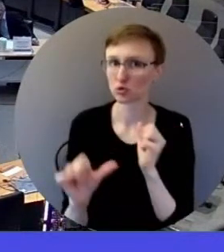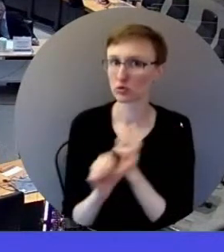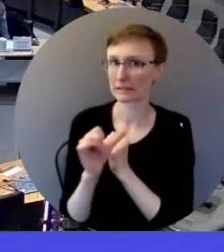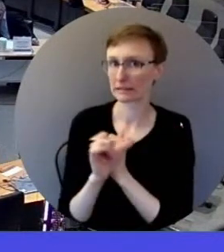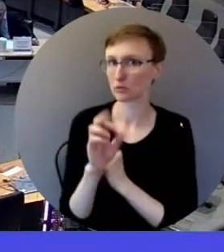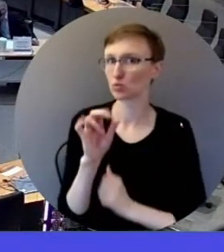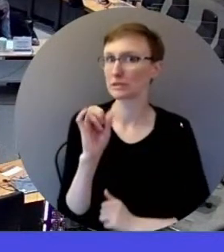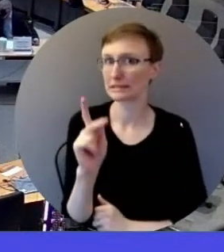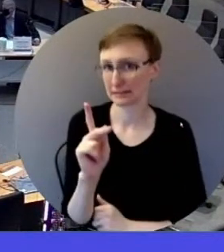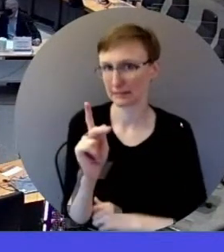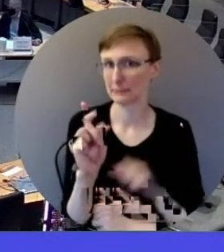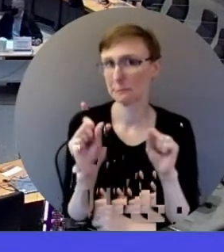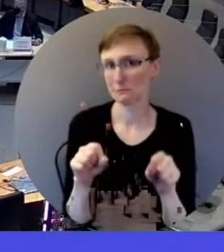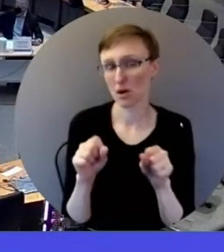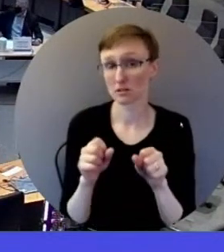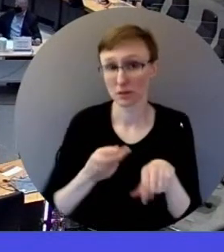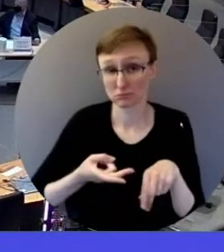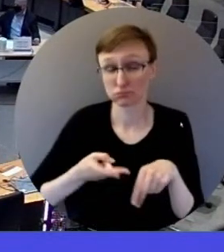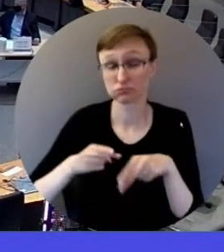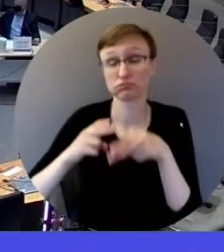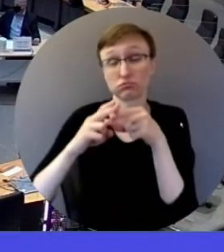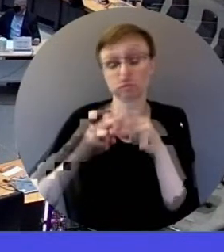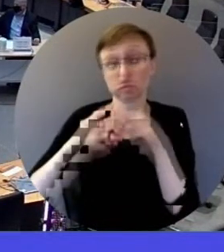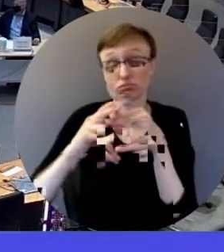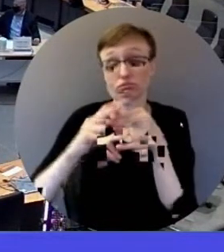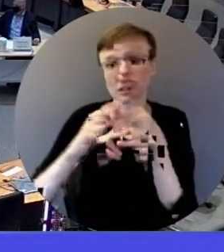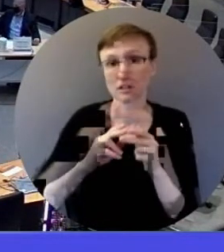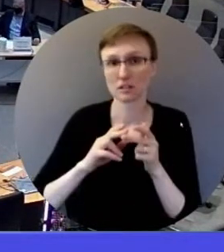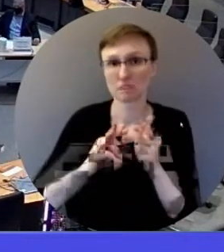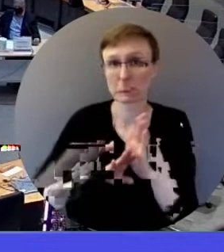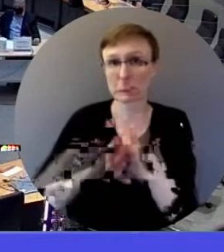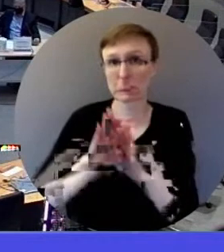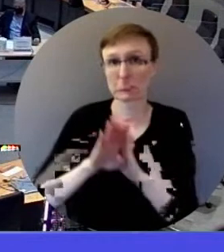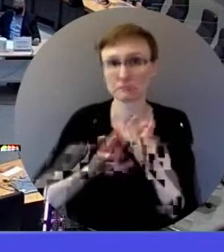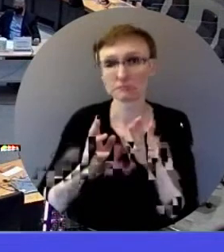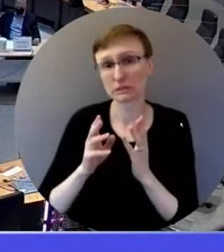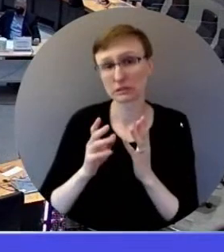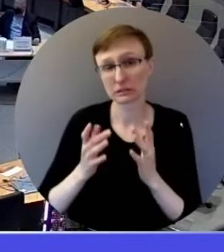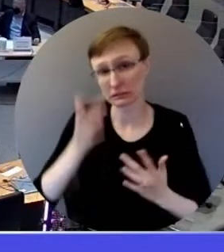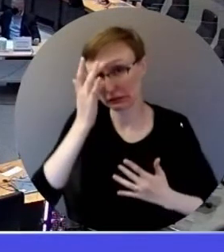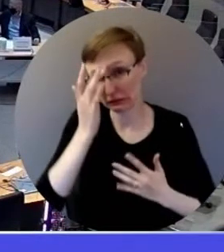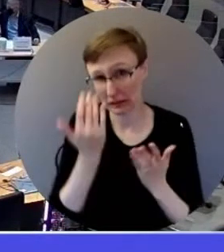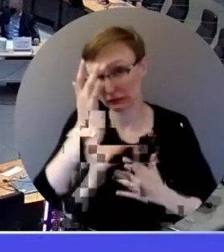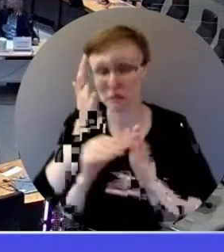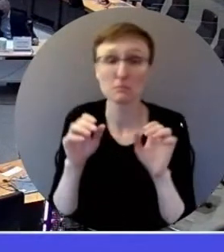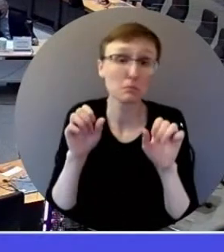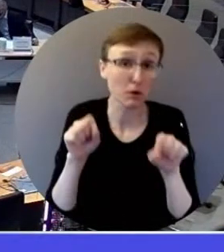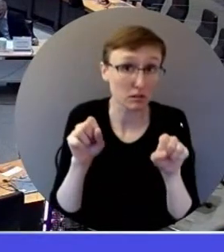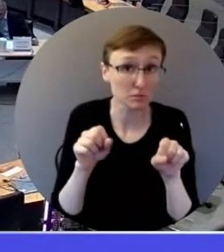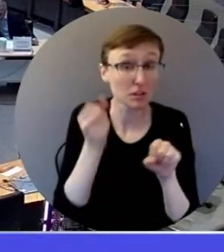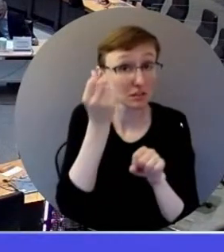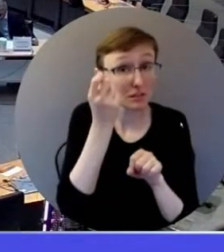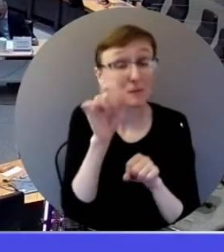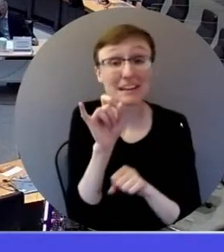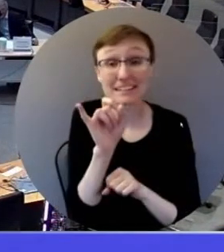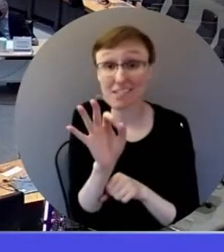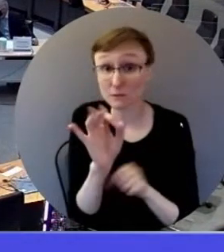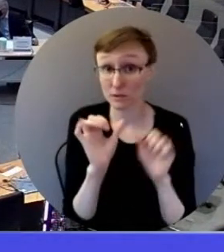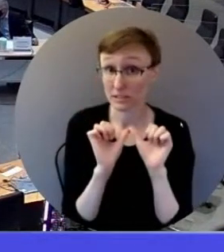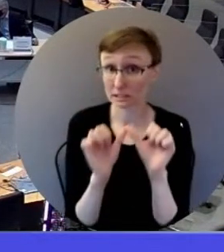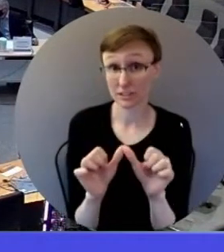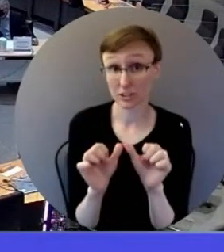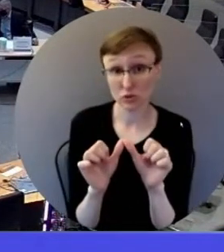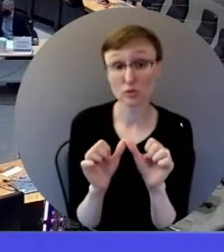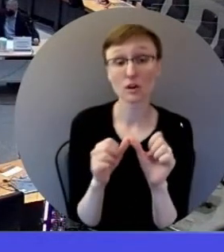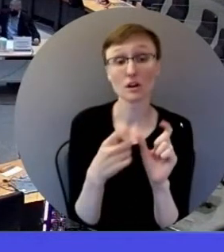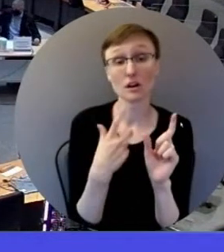into exponential growth and reaching people who are going to have more serious illness, then that's what we're aiming for. But we're